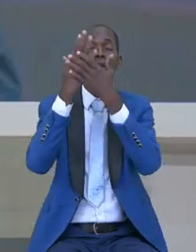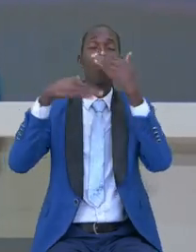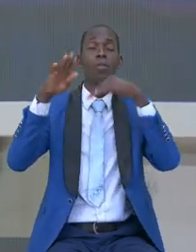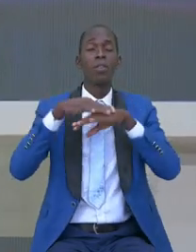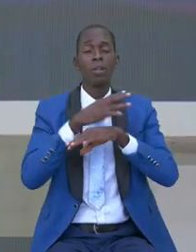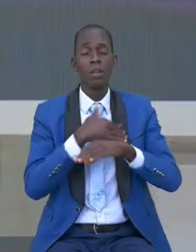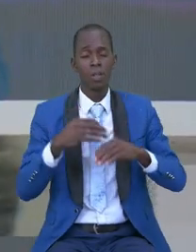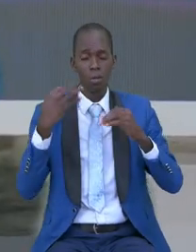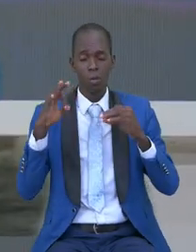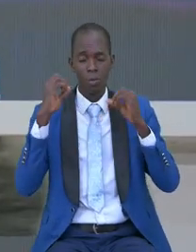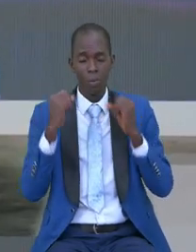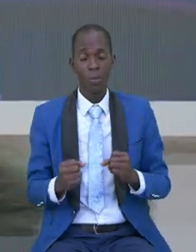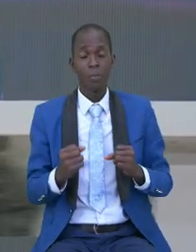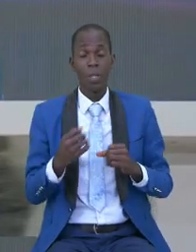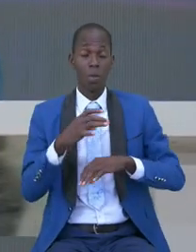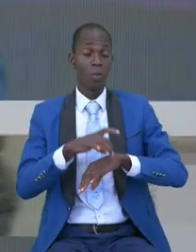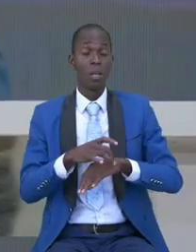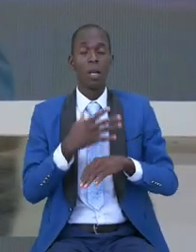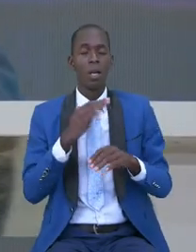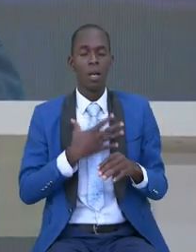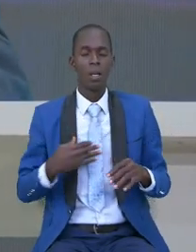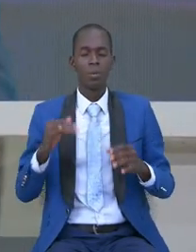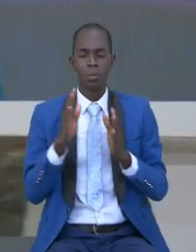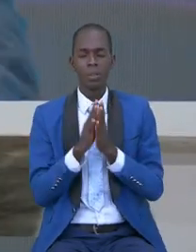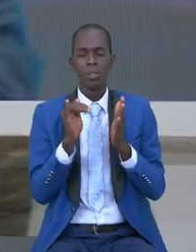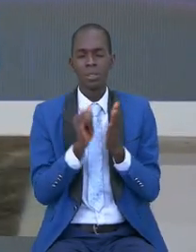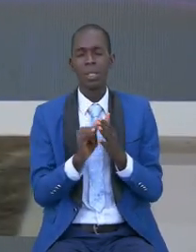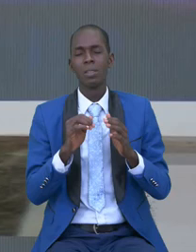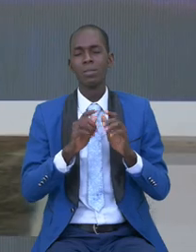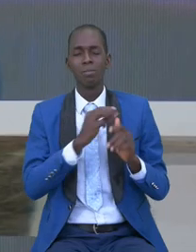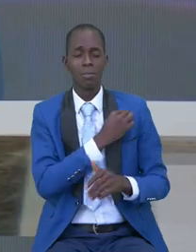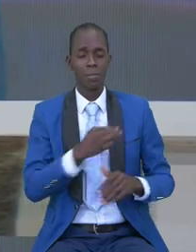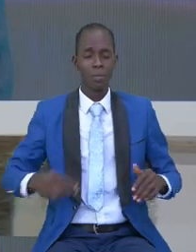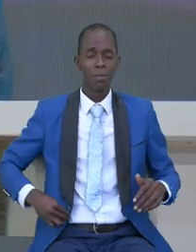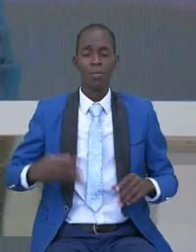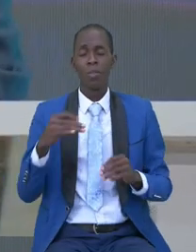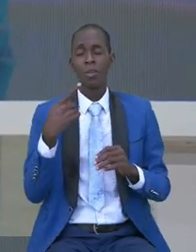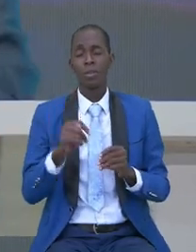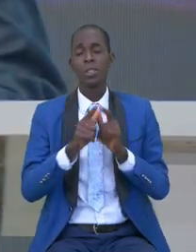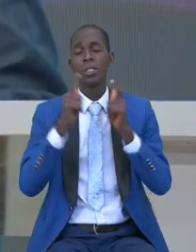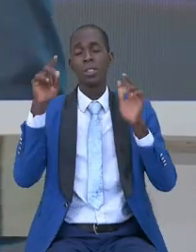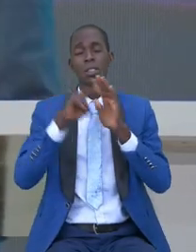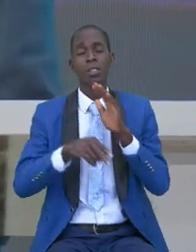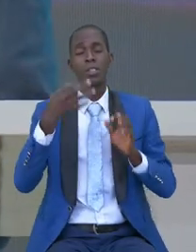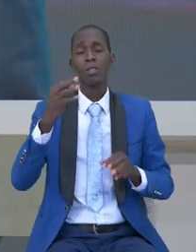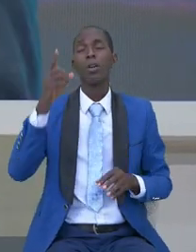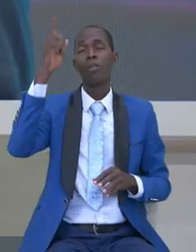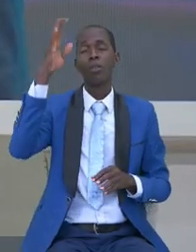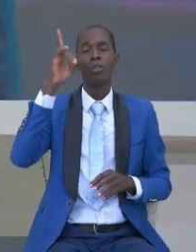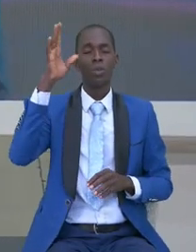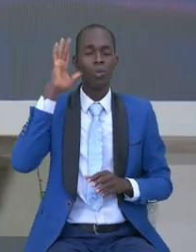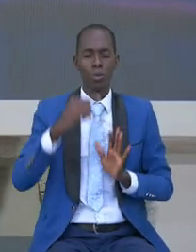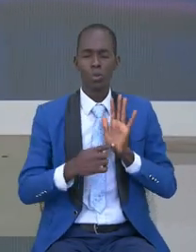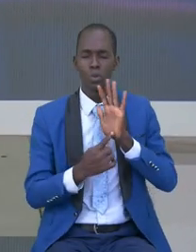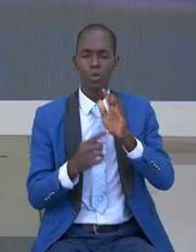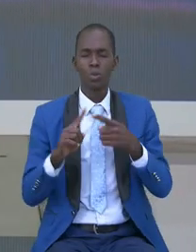Lord, we pray that that magnitude, that majesty of the greatness of God, you reveal to every